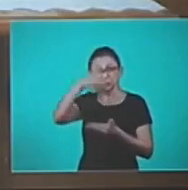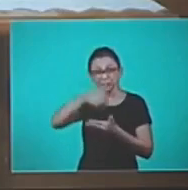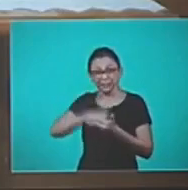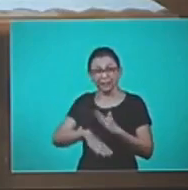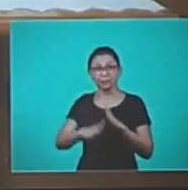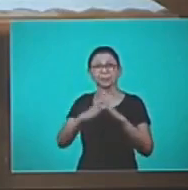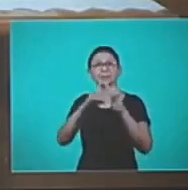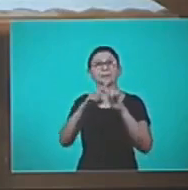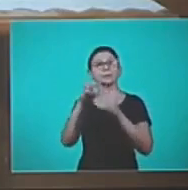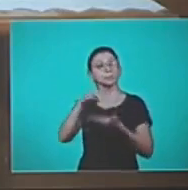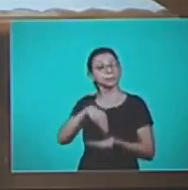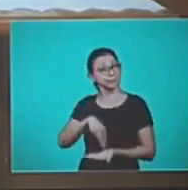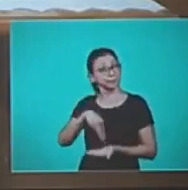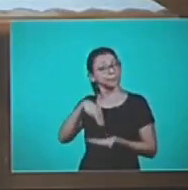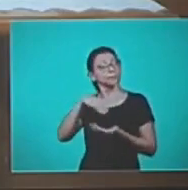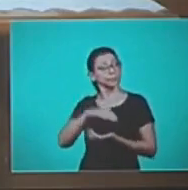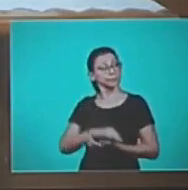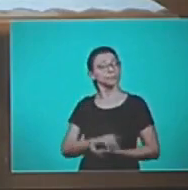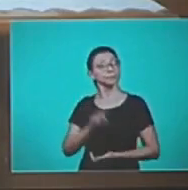inside of Church Maranatha.